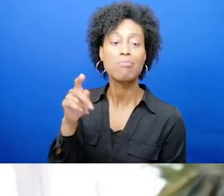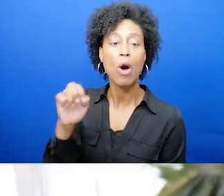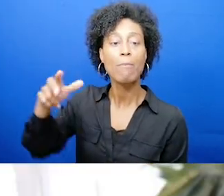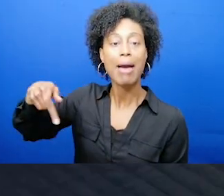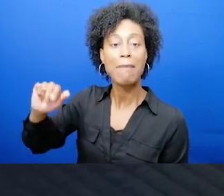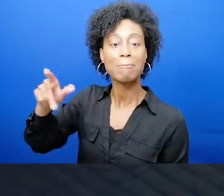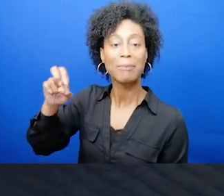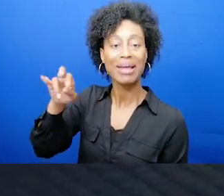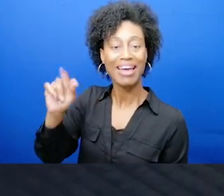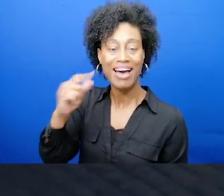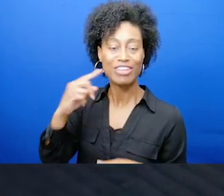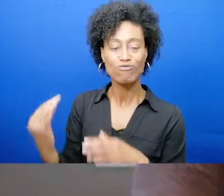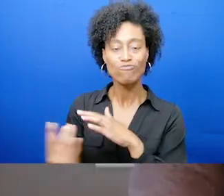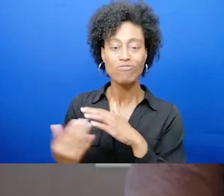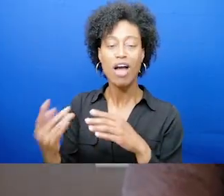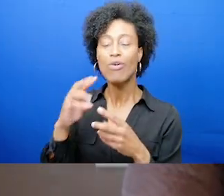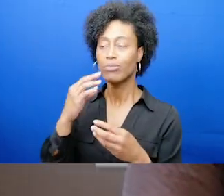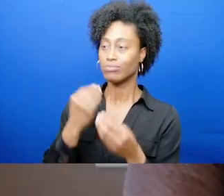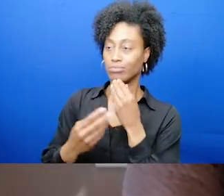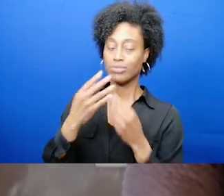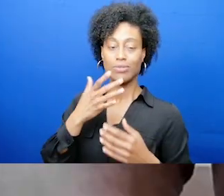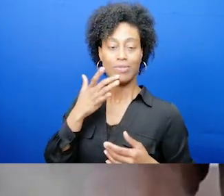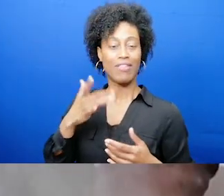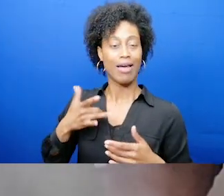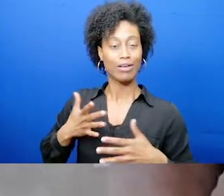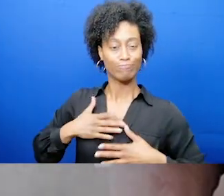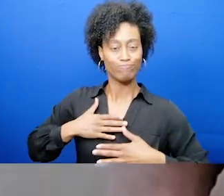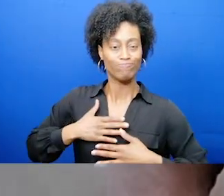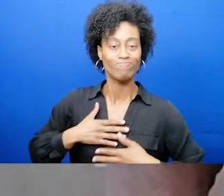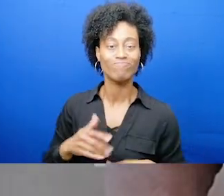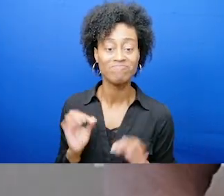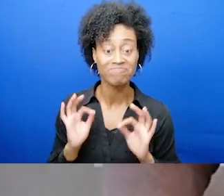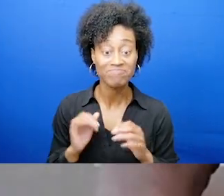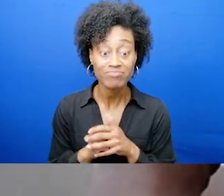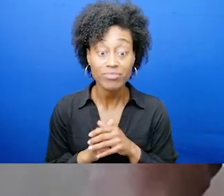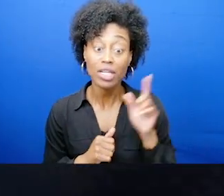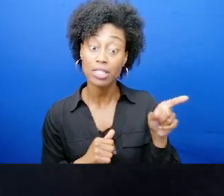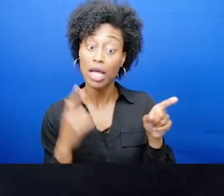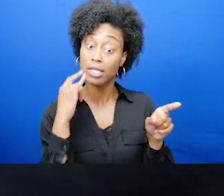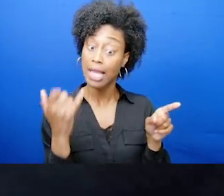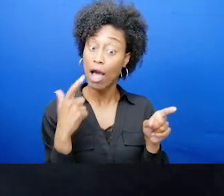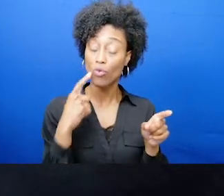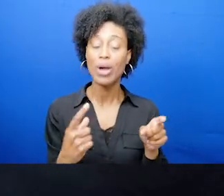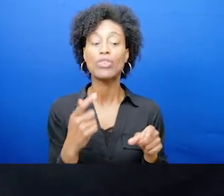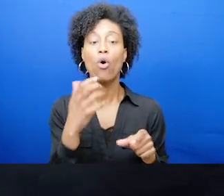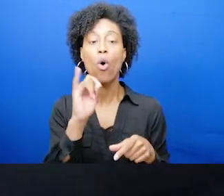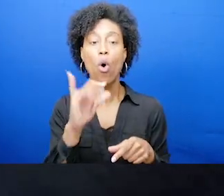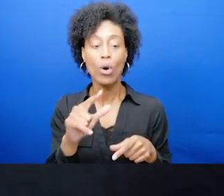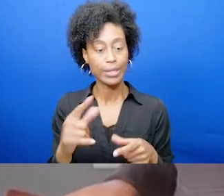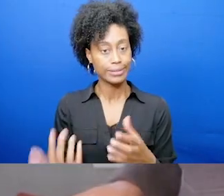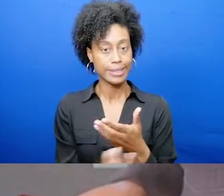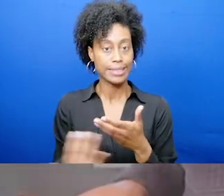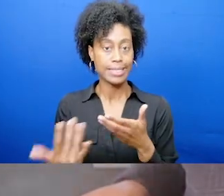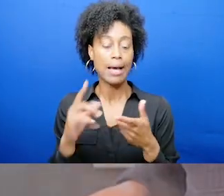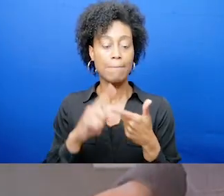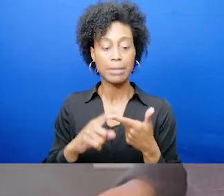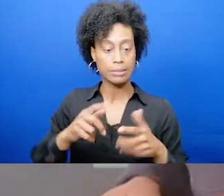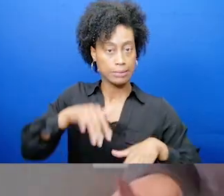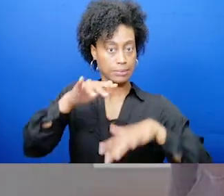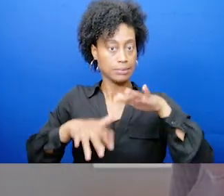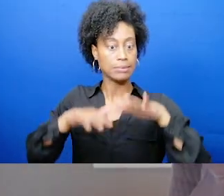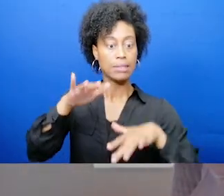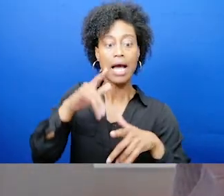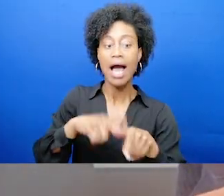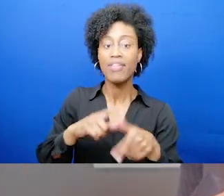get cooking. Heat a large pan over medium heat. Add the coconut oil and sliced onion and saute for 1 to 2 minutes until fragrant.